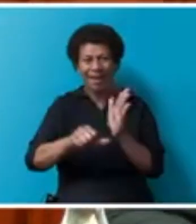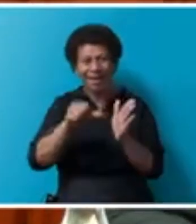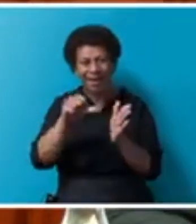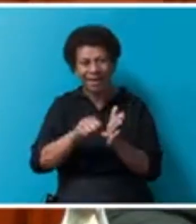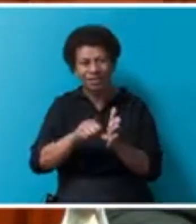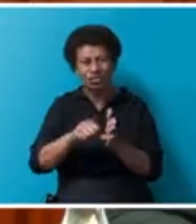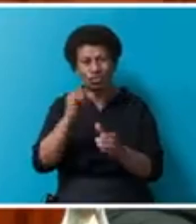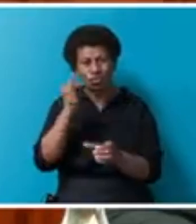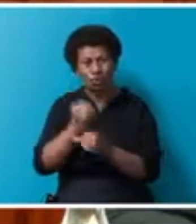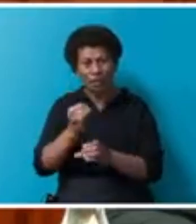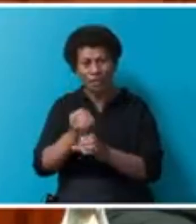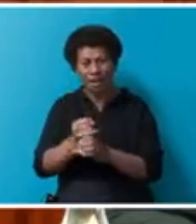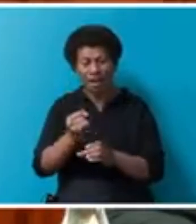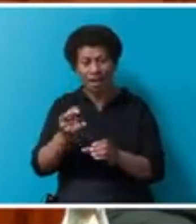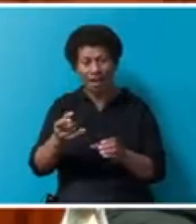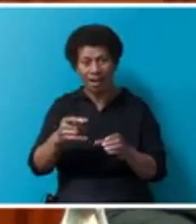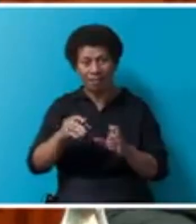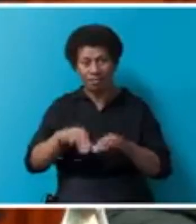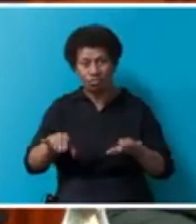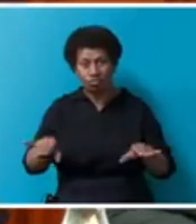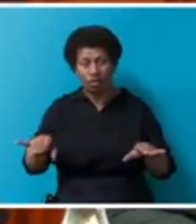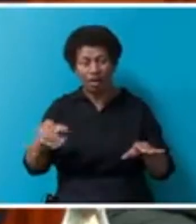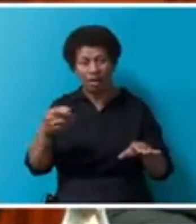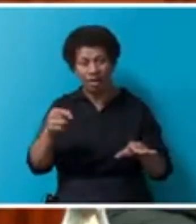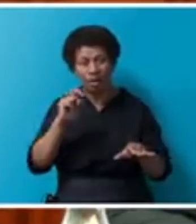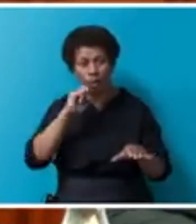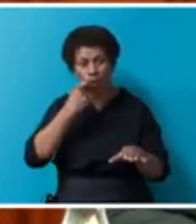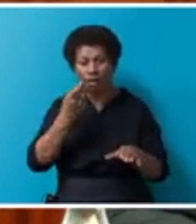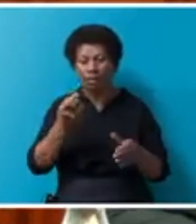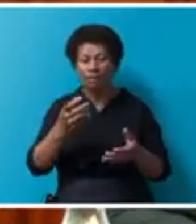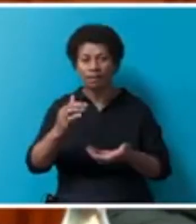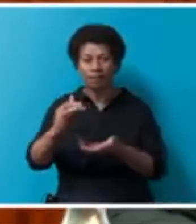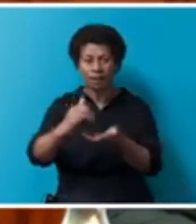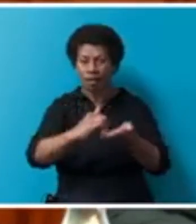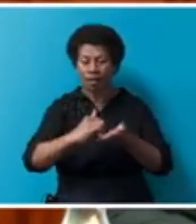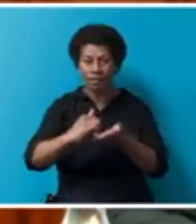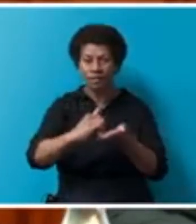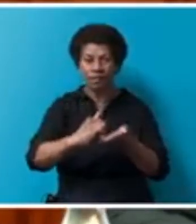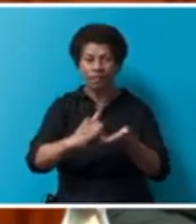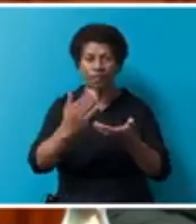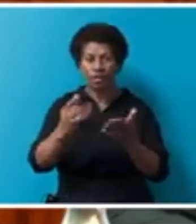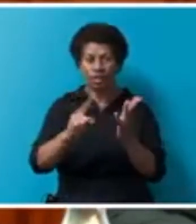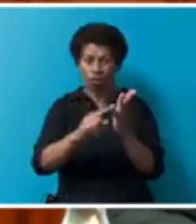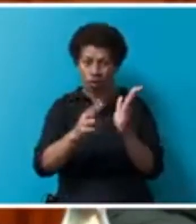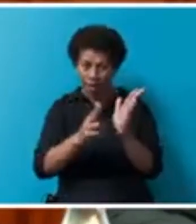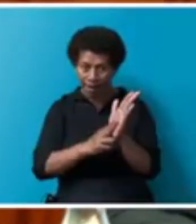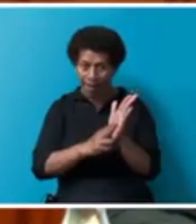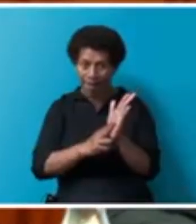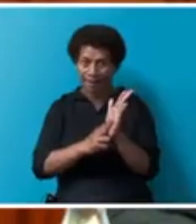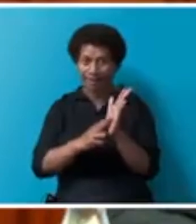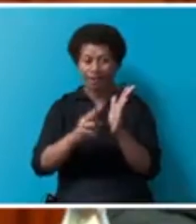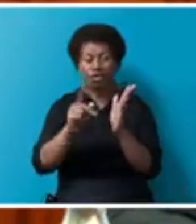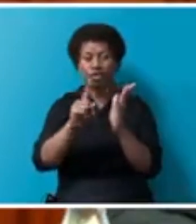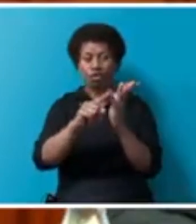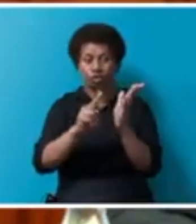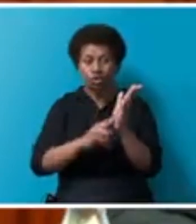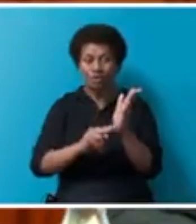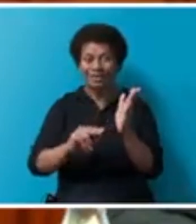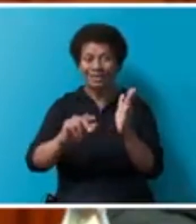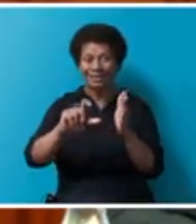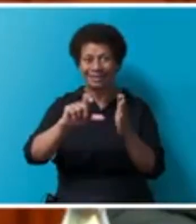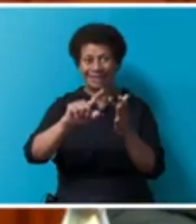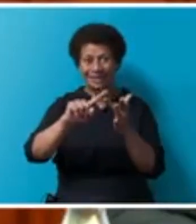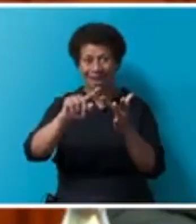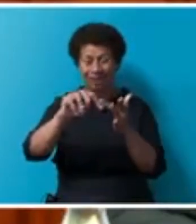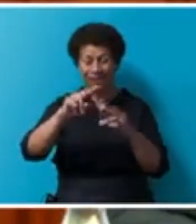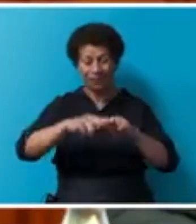2024. This allocation will enable collaboration with various government and UN agencies, particularly UNICEF, to give young people the opportunity for